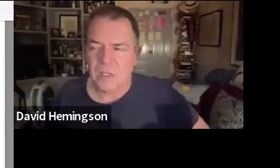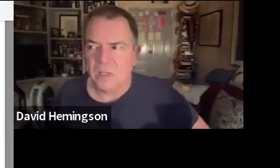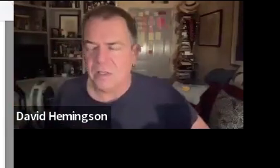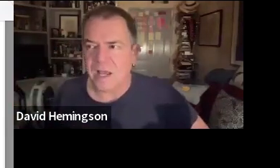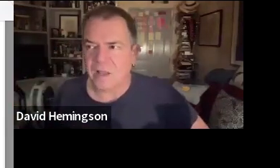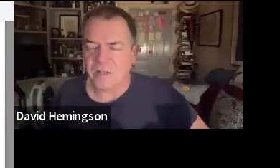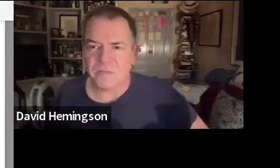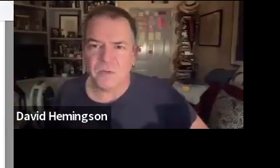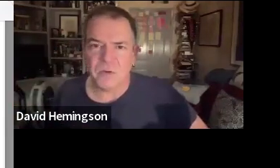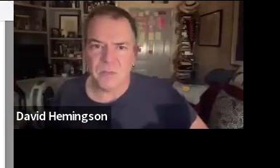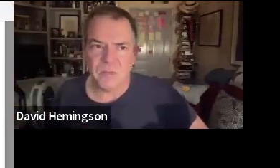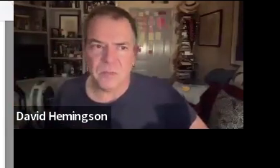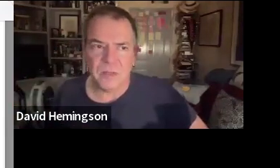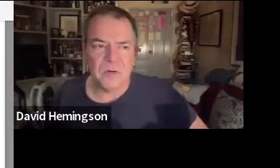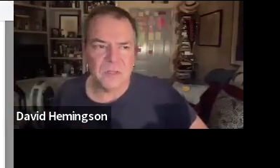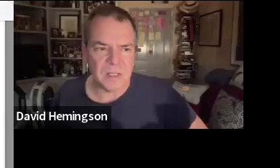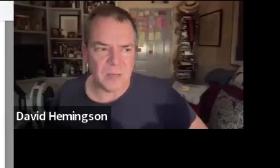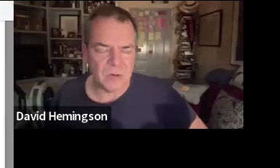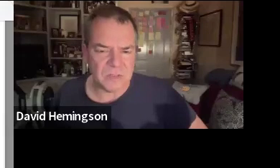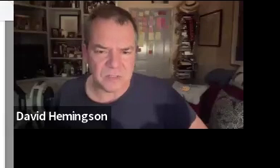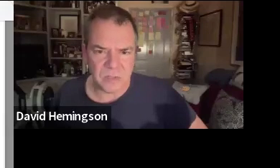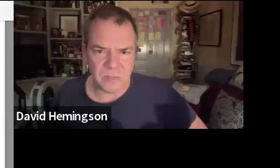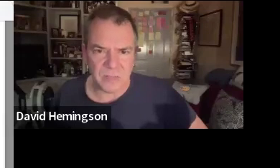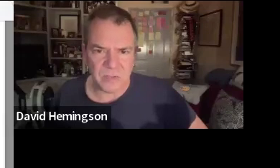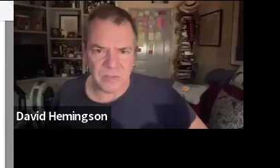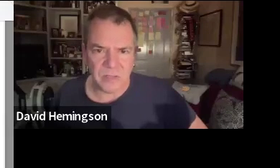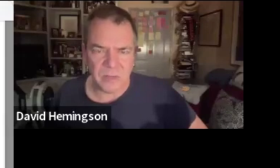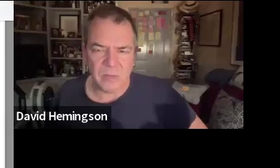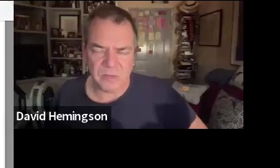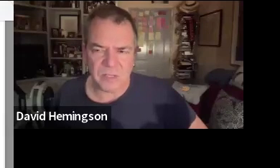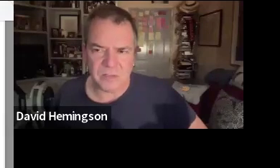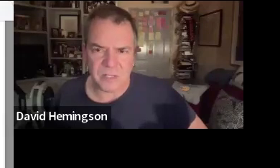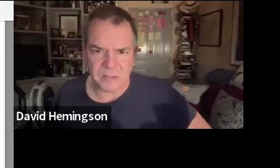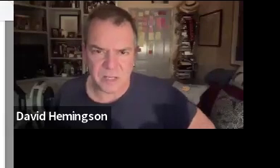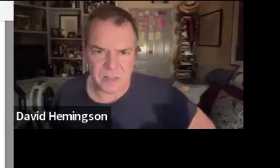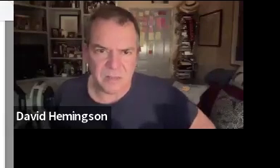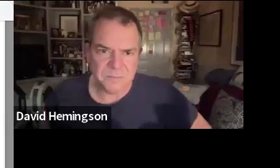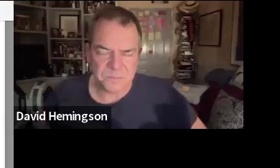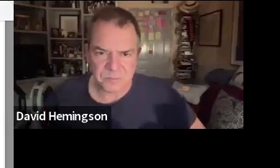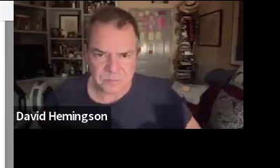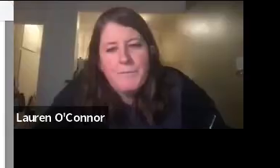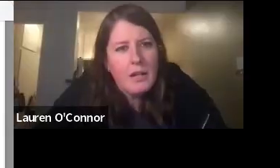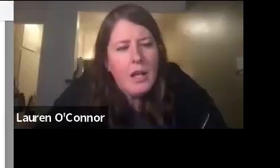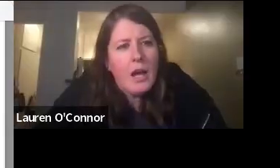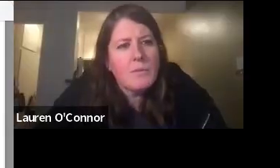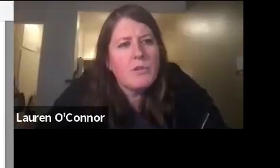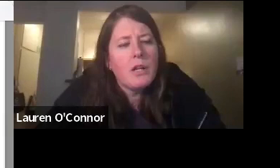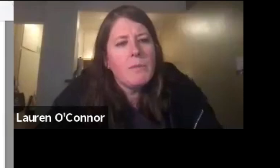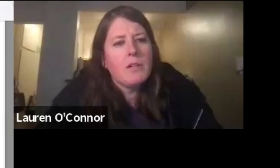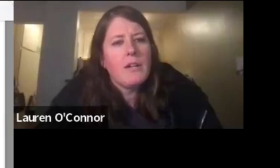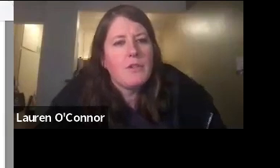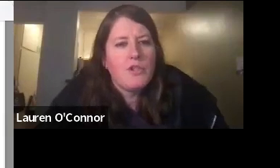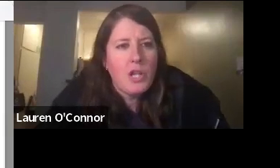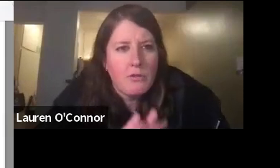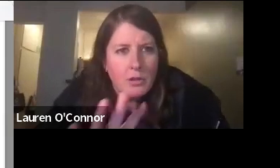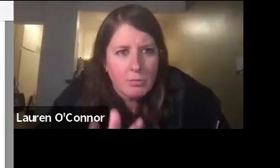So there were actually fewer of them in the movie than I wrote into the screenplay, but they were designed to do that exactly. Yeah. Got it. So talk about